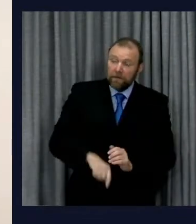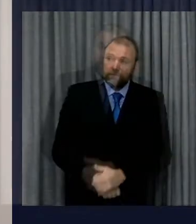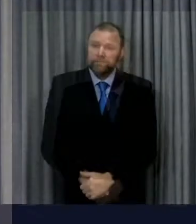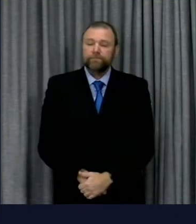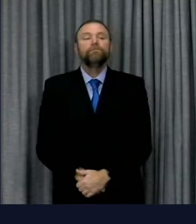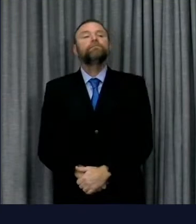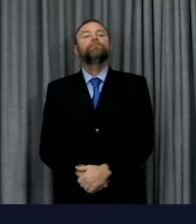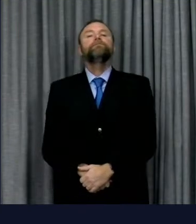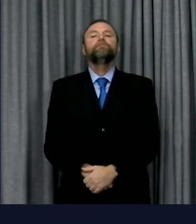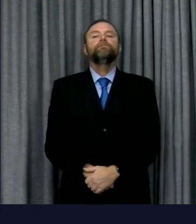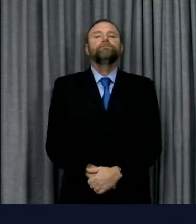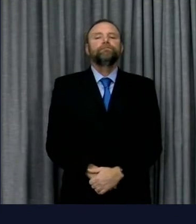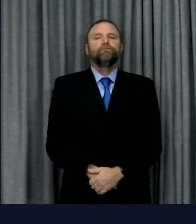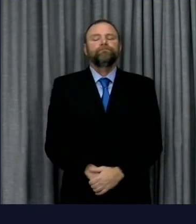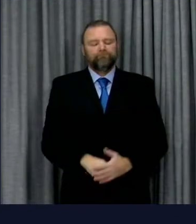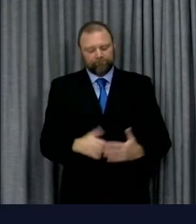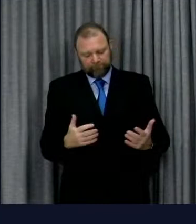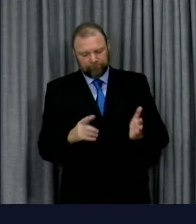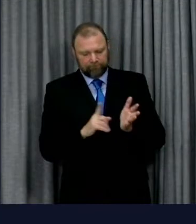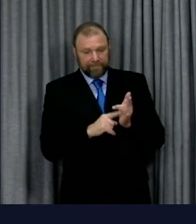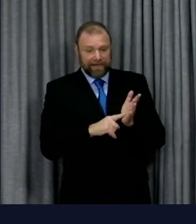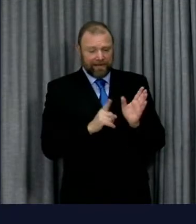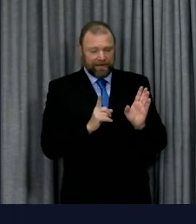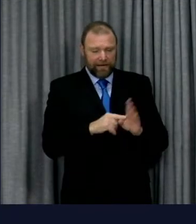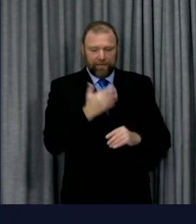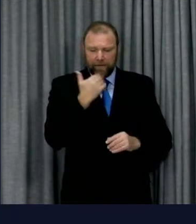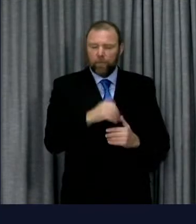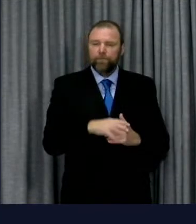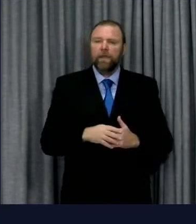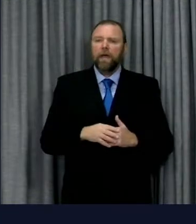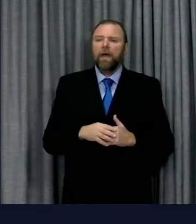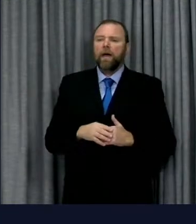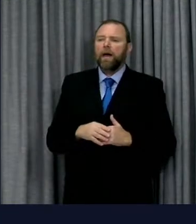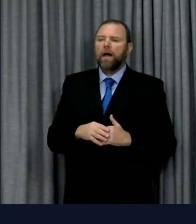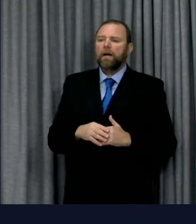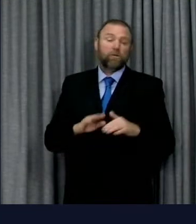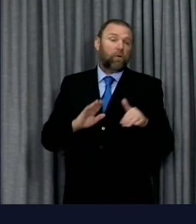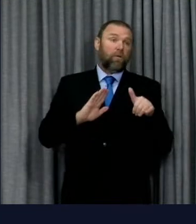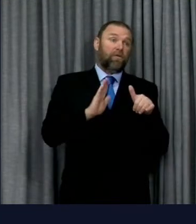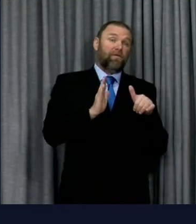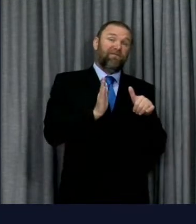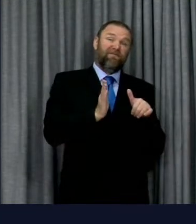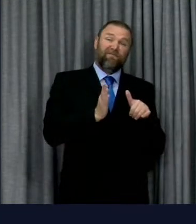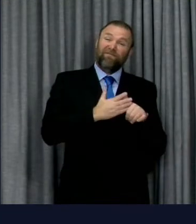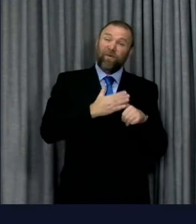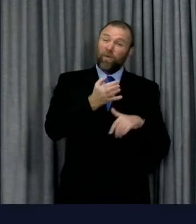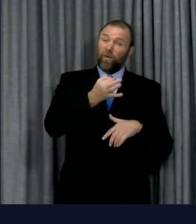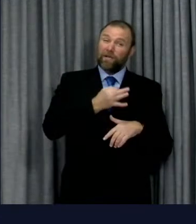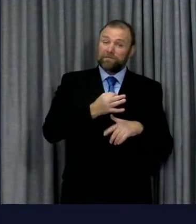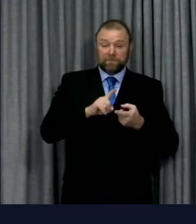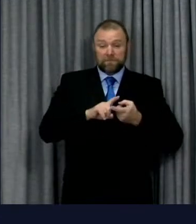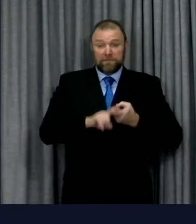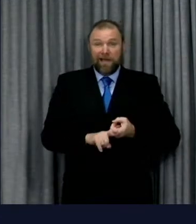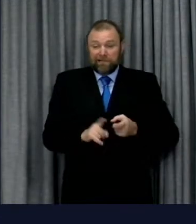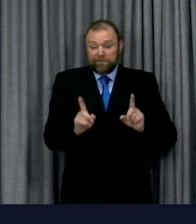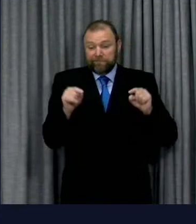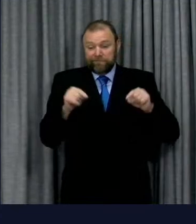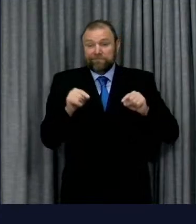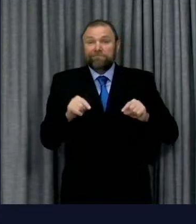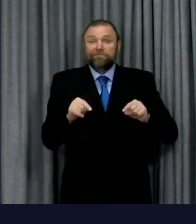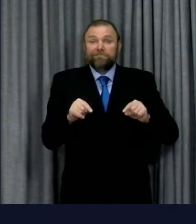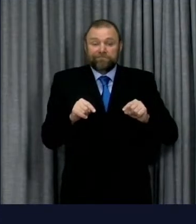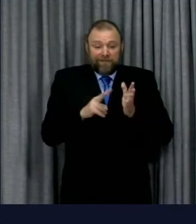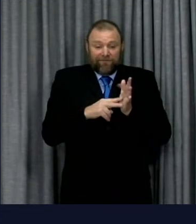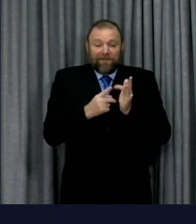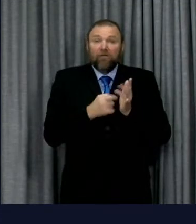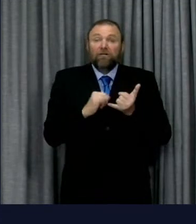year? Lily, thank you. I think that the first question would depend entirely on the nature of the